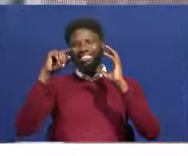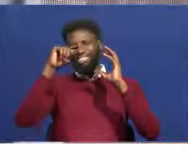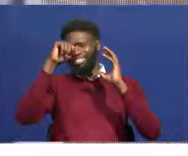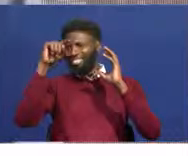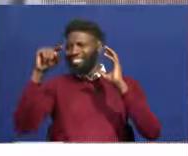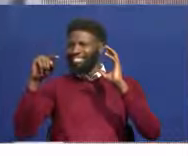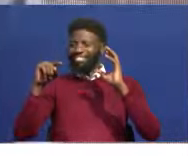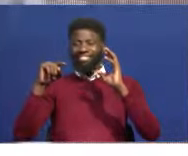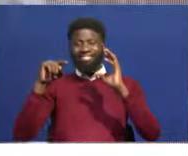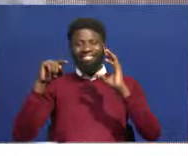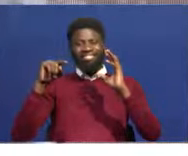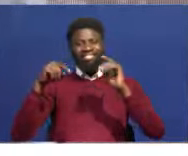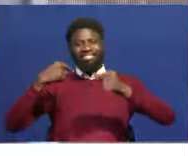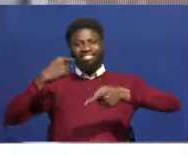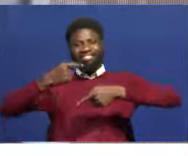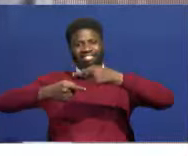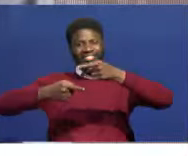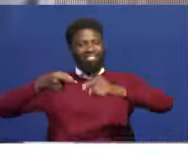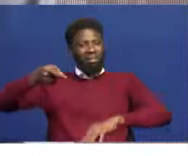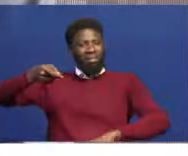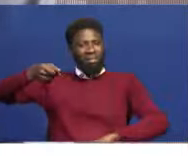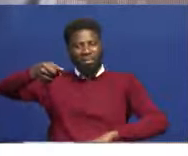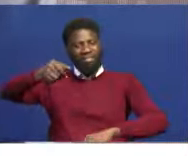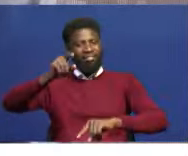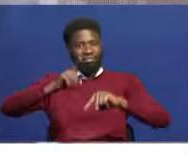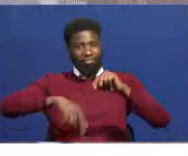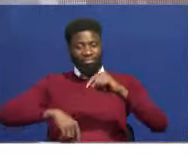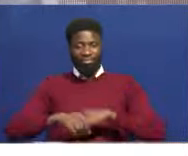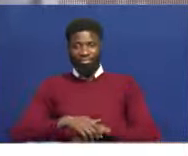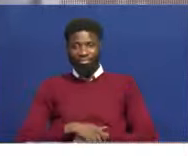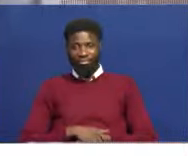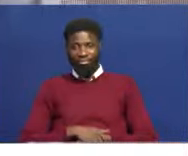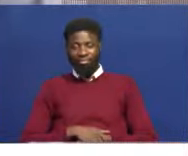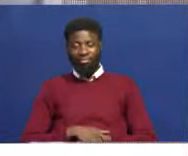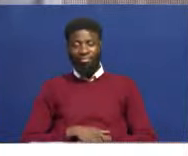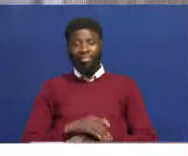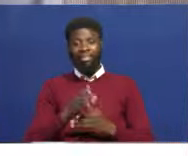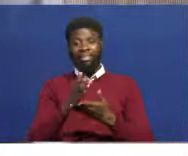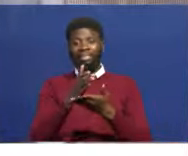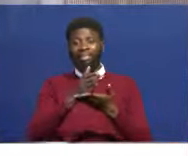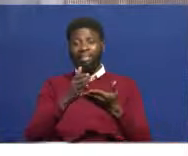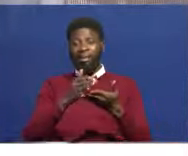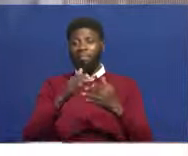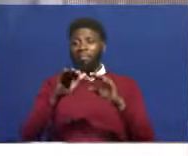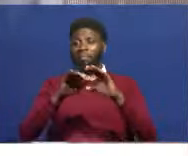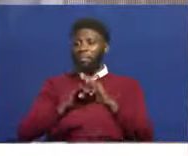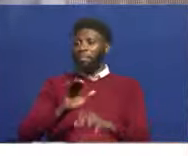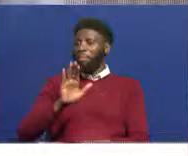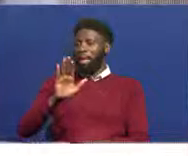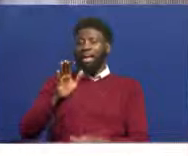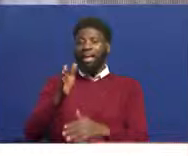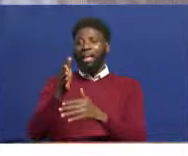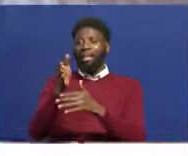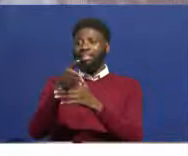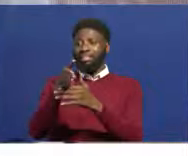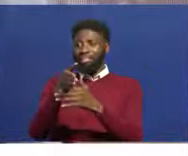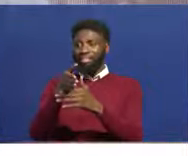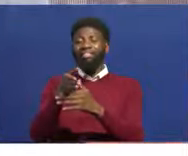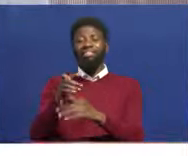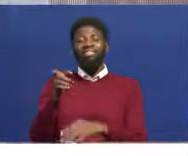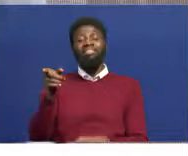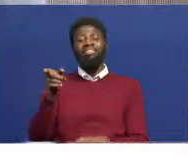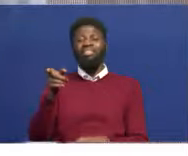to the point that some of its diplomats are evicted and made homeless, like what happened in